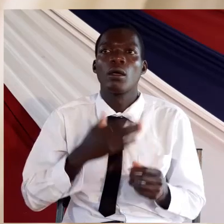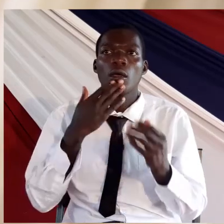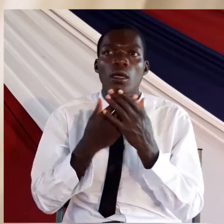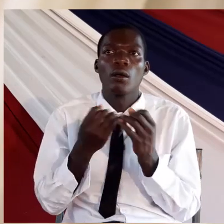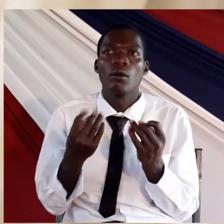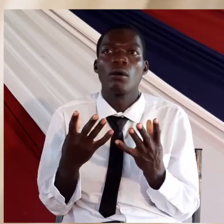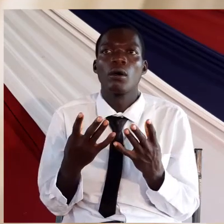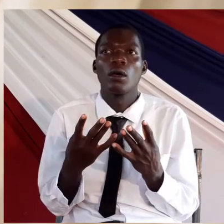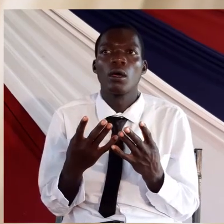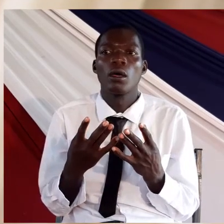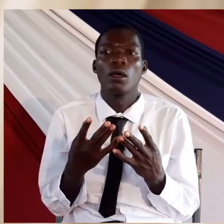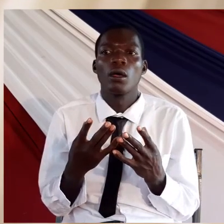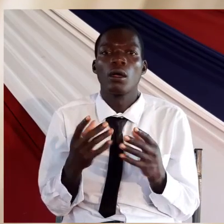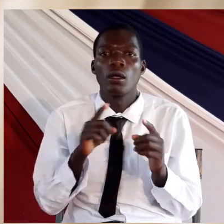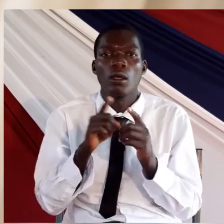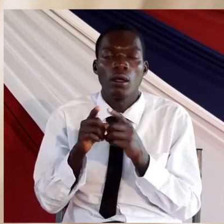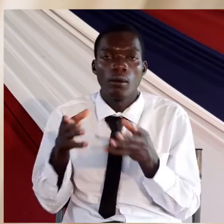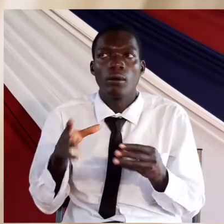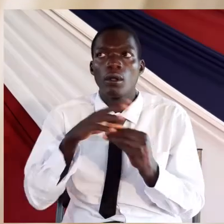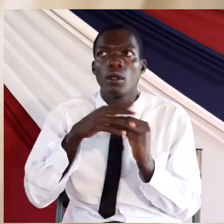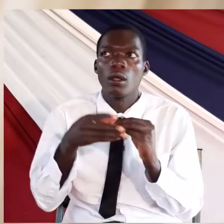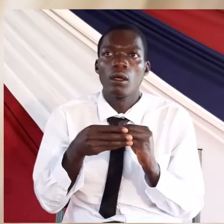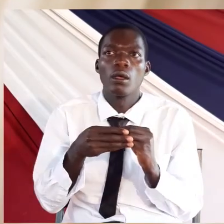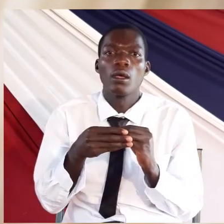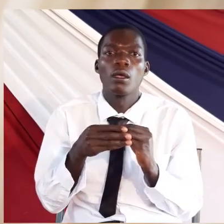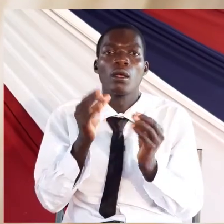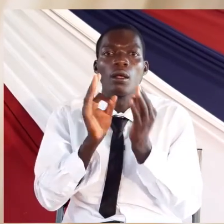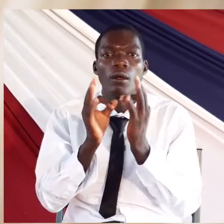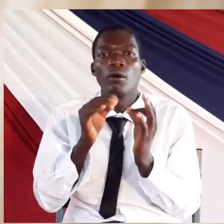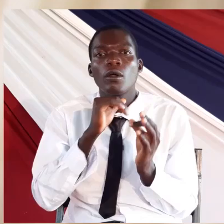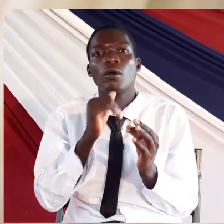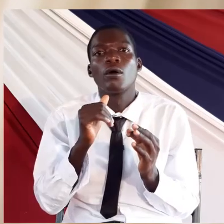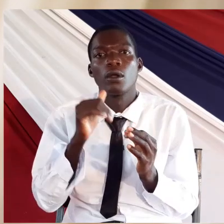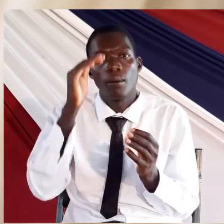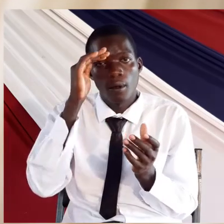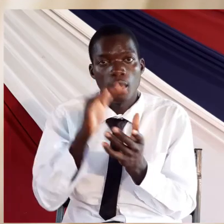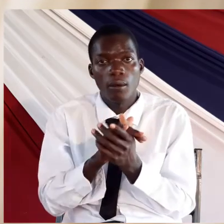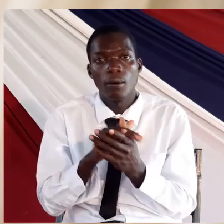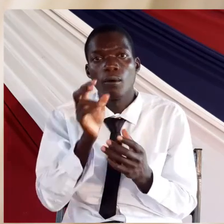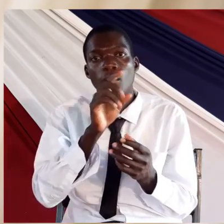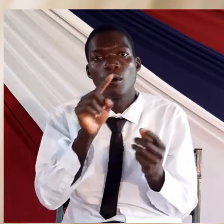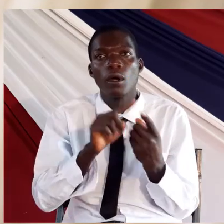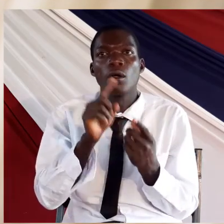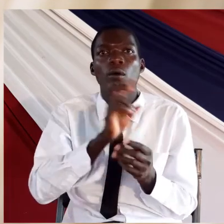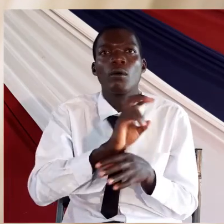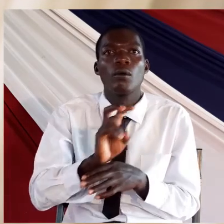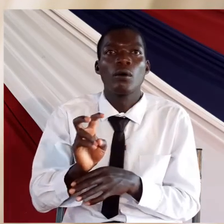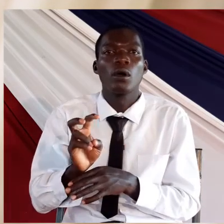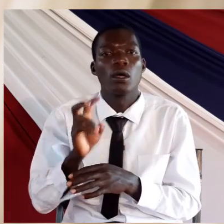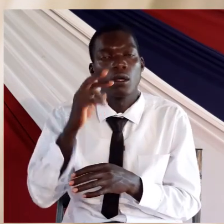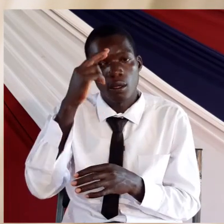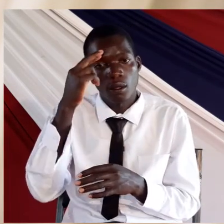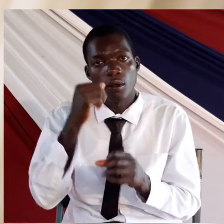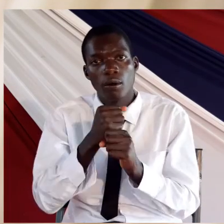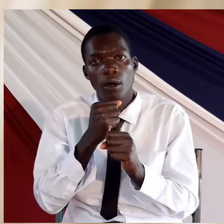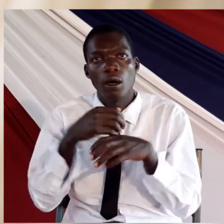it. Dear viewers, God is the creator, even if we don't believe in him, but when we look at His work,